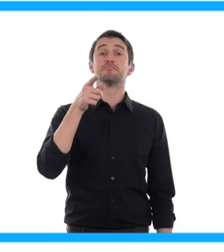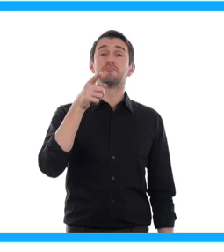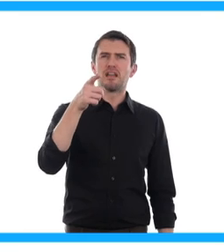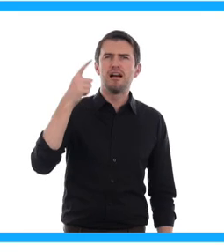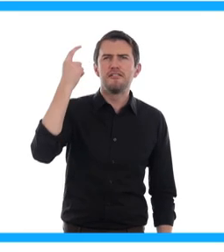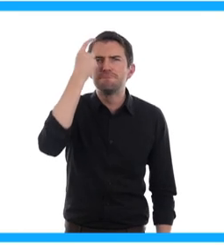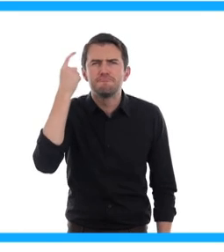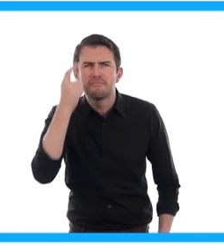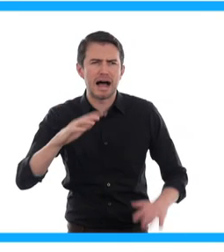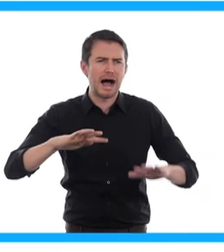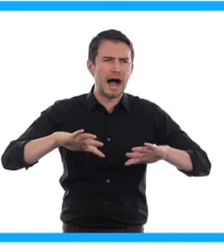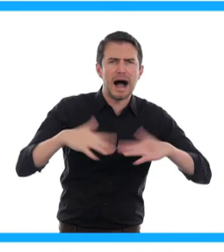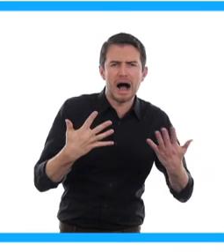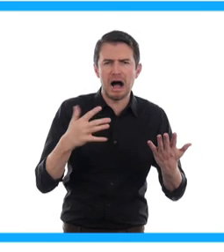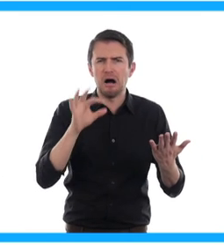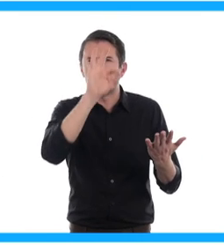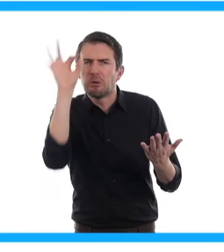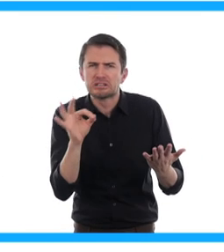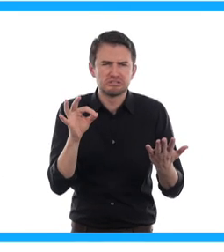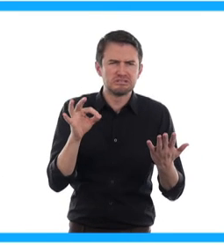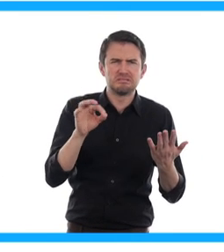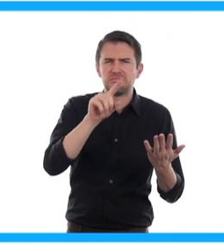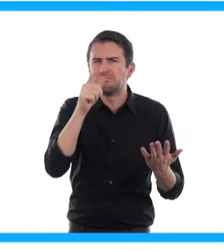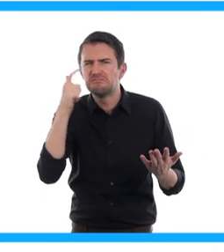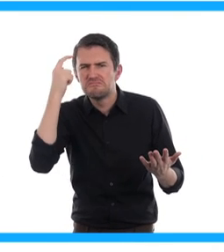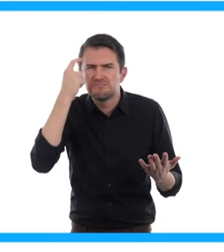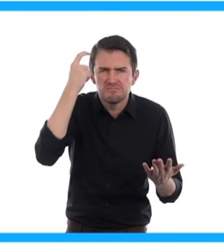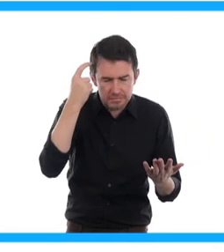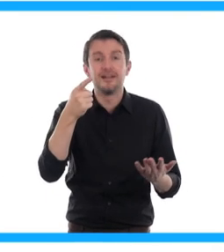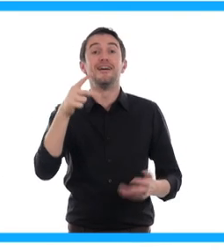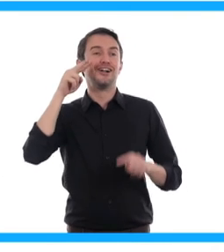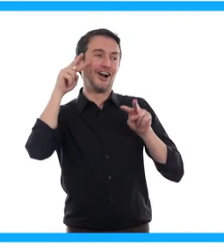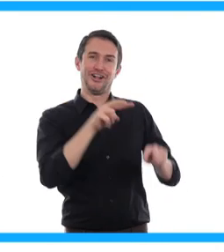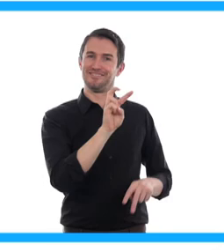UNICEF logo. Count Me In initiative logo. To learn